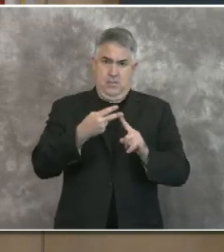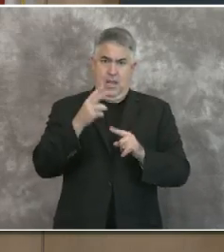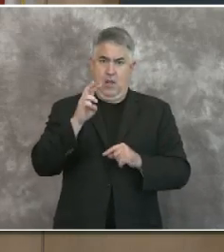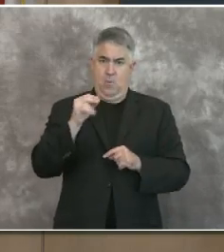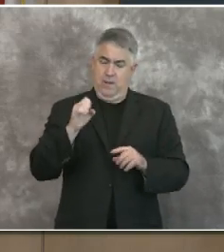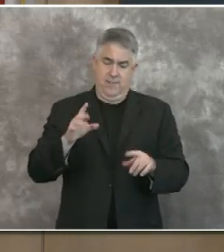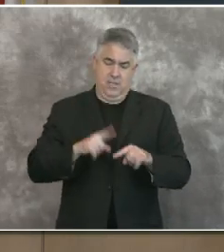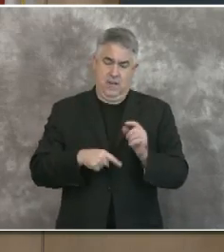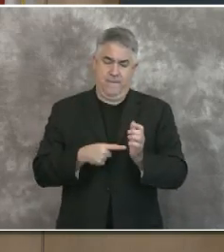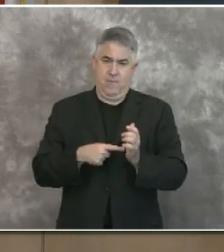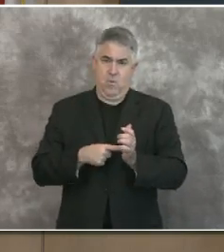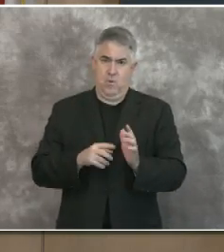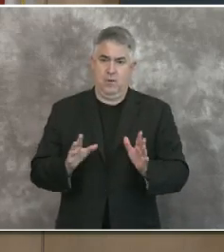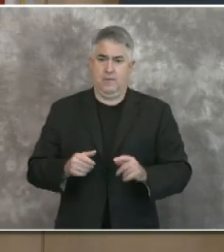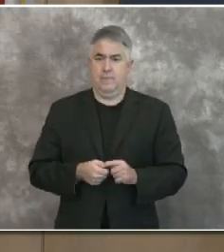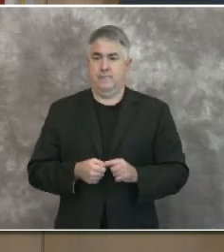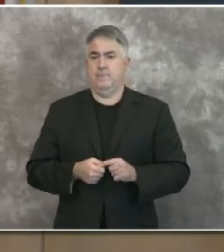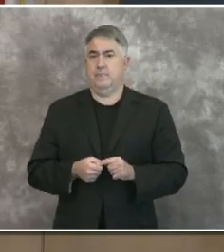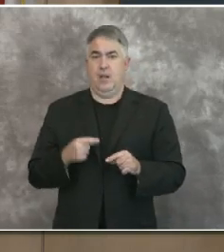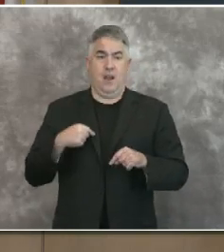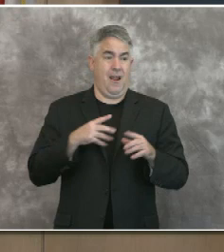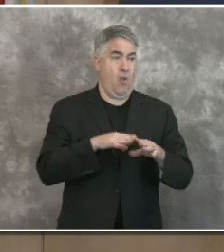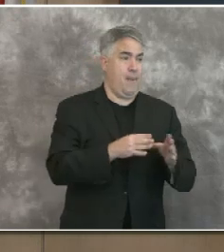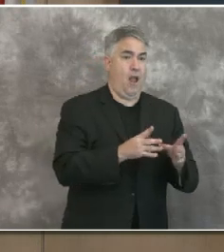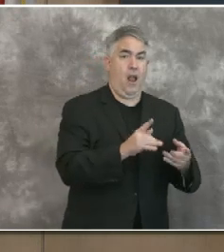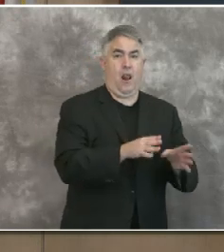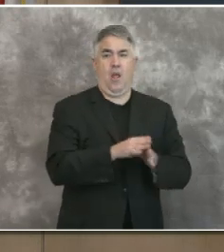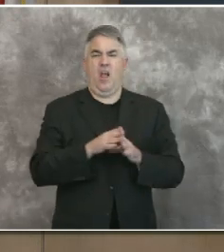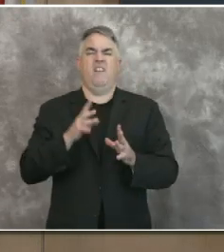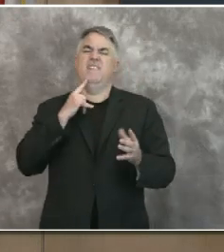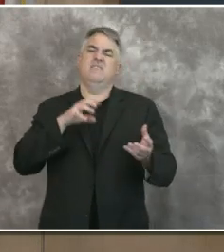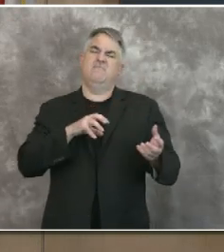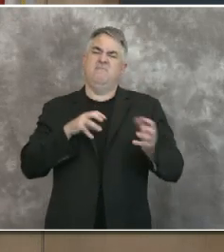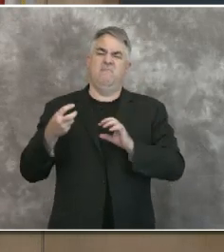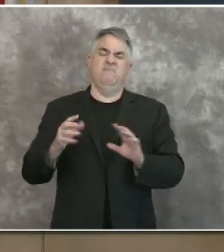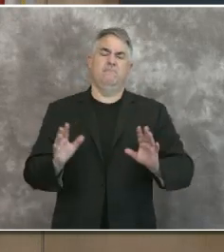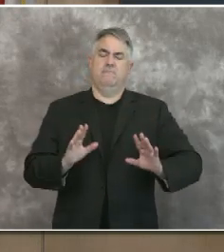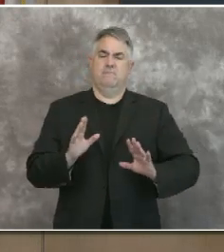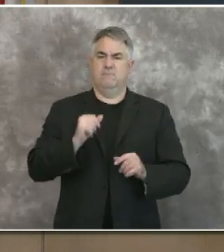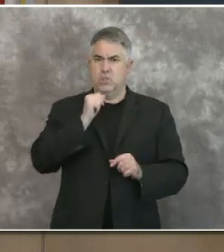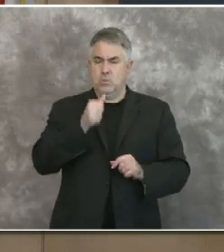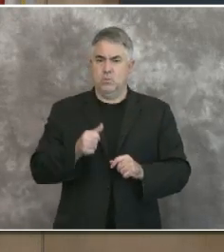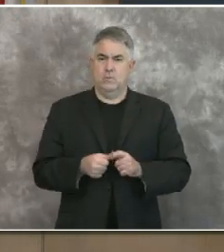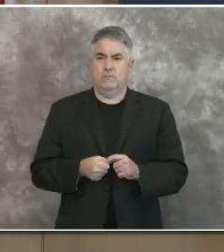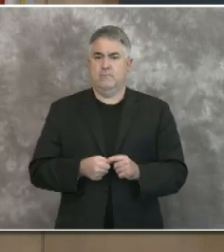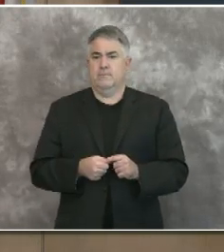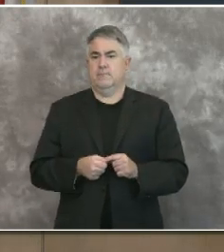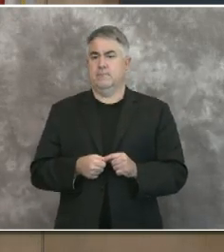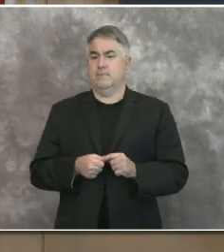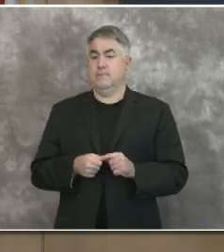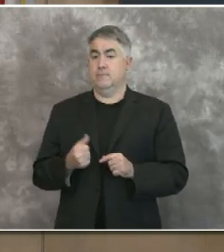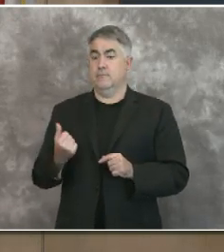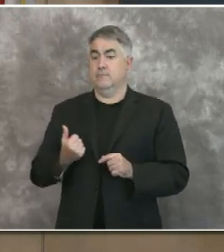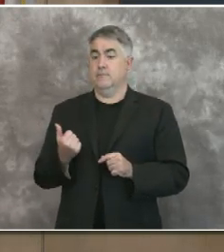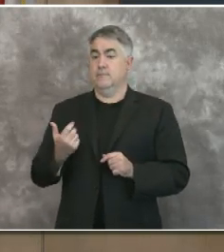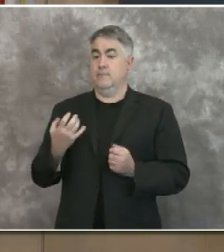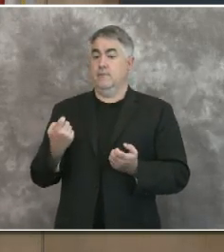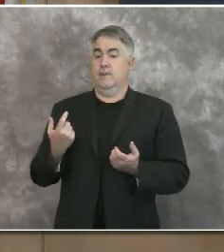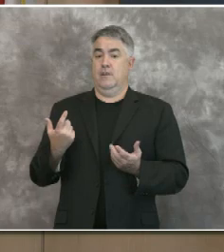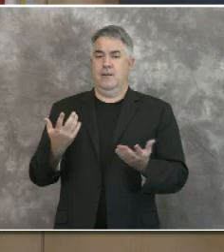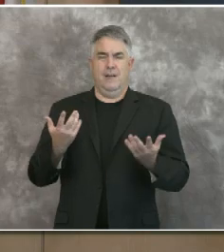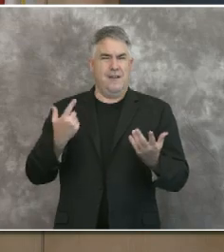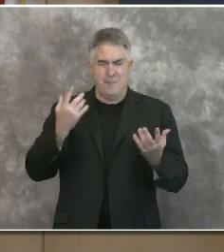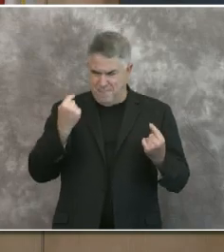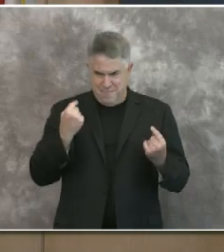put us back to square one. Now to hear more about the details about last night's decision and what it means for all of us, let me